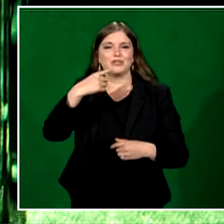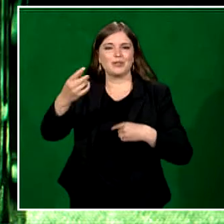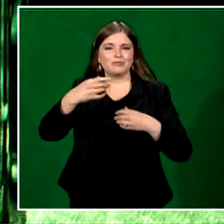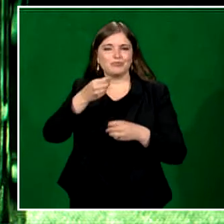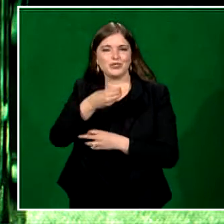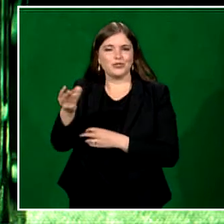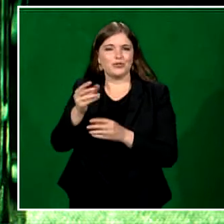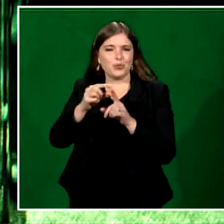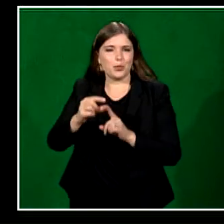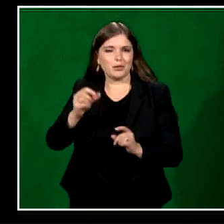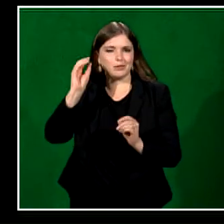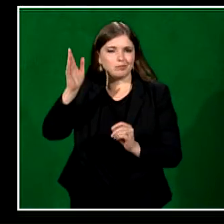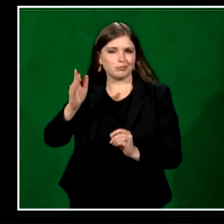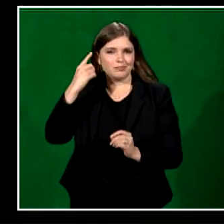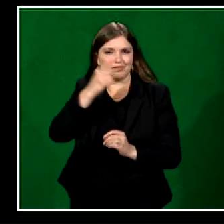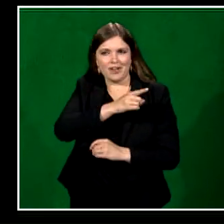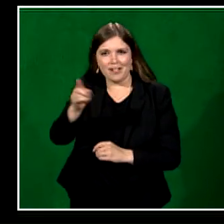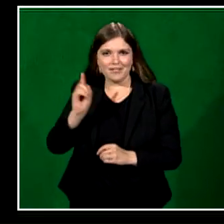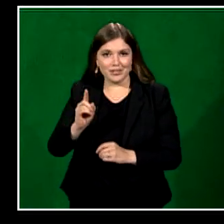words for all of you. Tara?